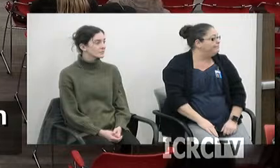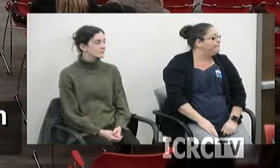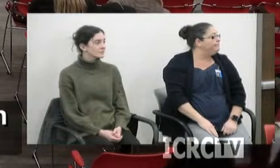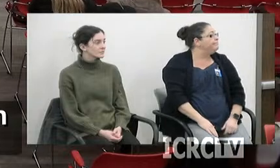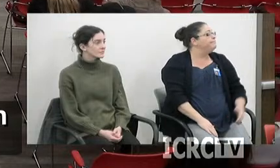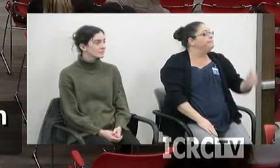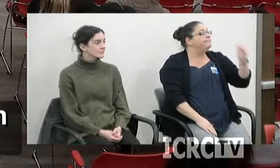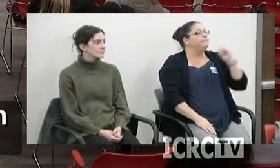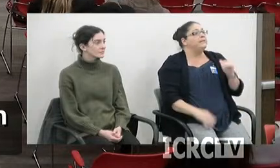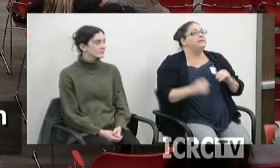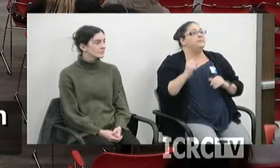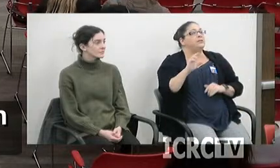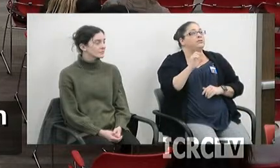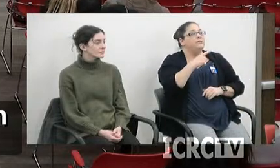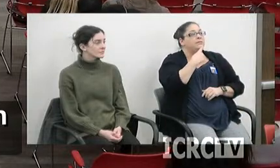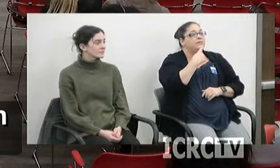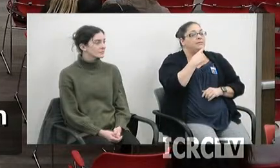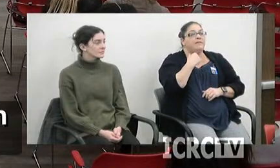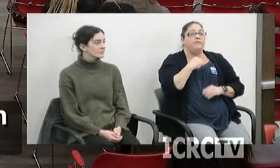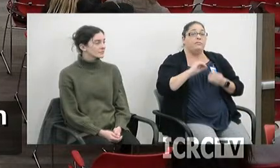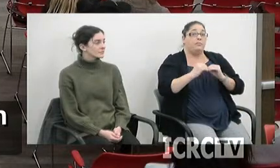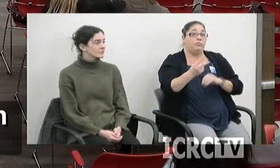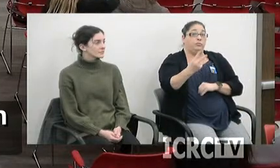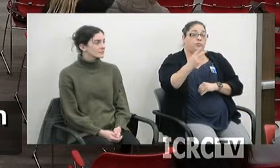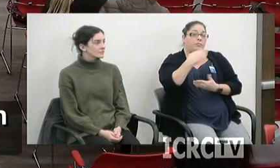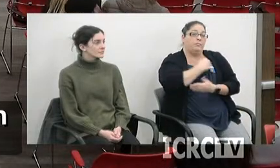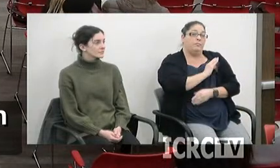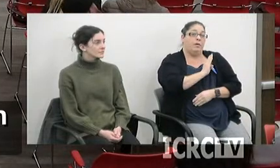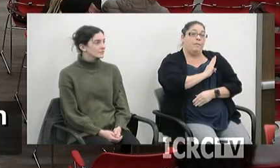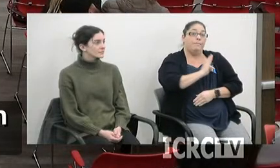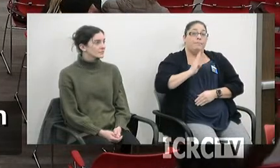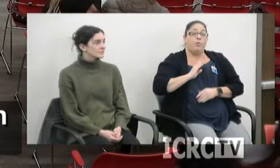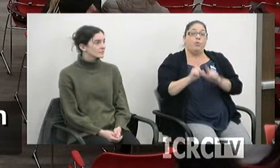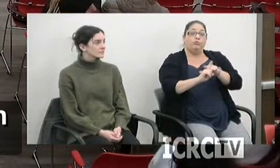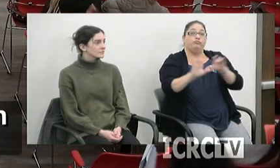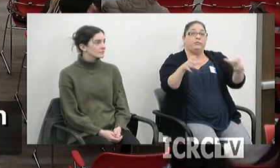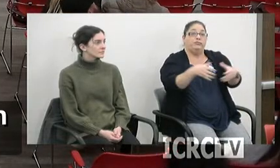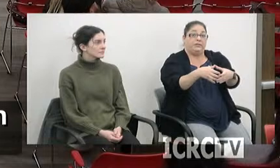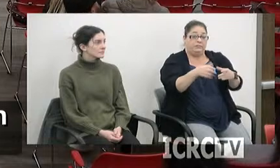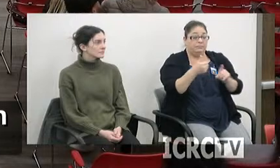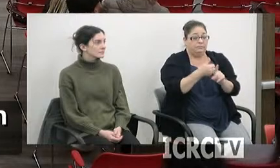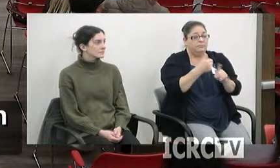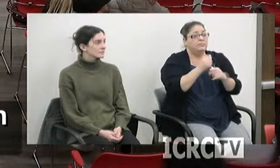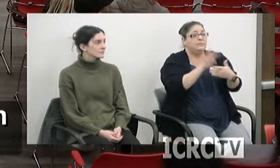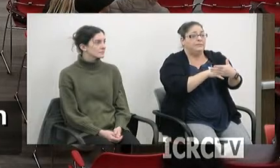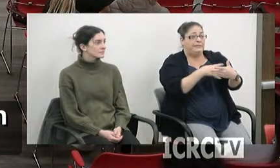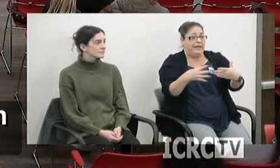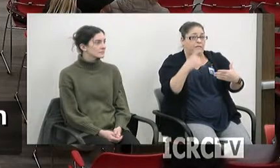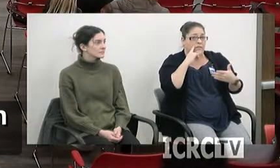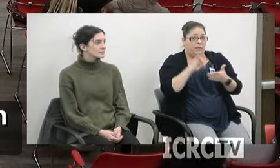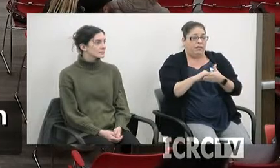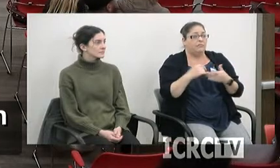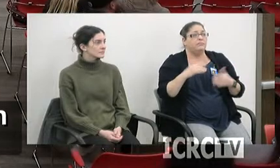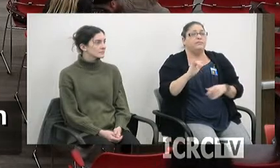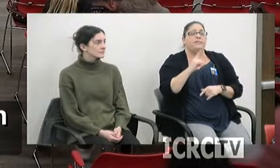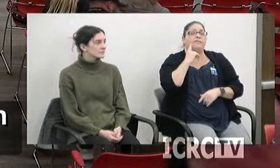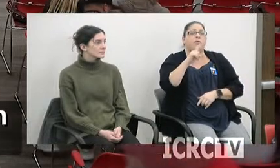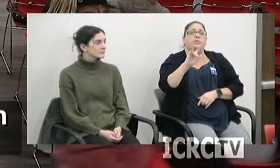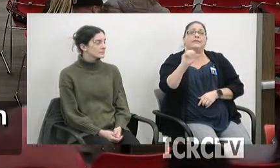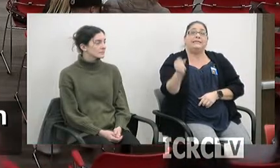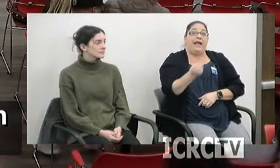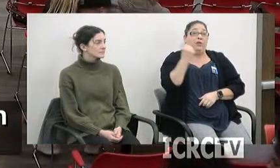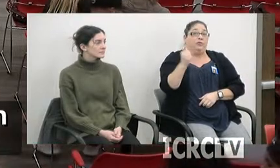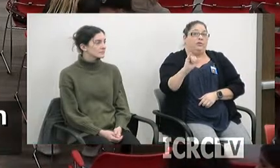Under Superintendent Business, item number 2, board retreat. We have scheduled the board retreat on